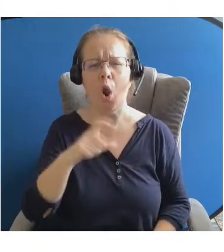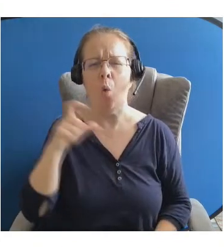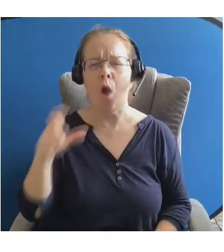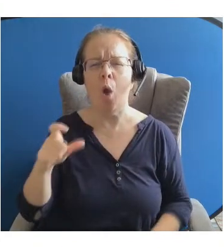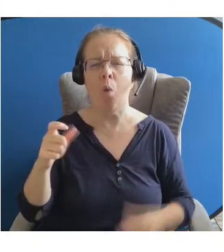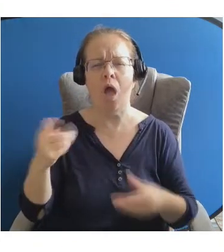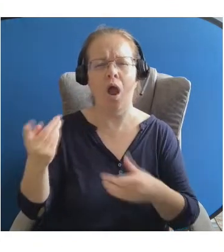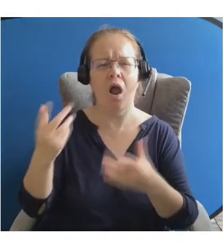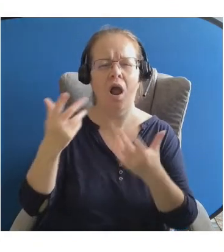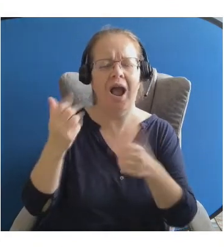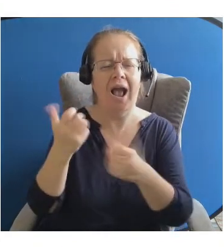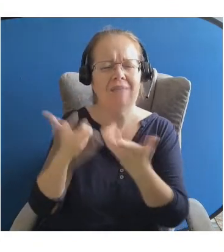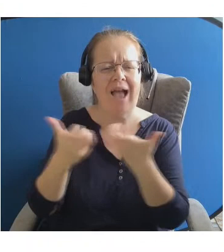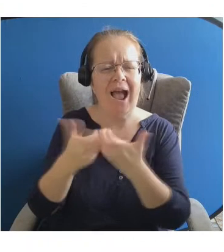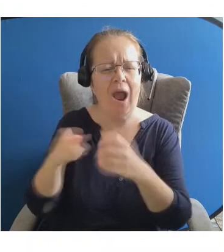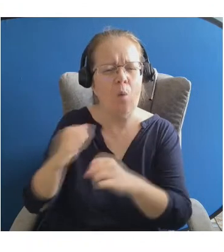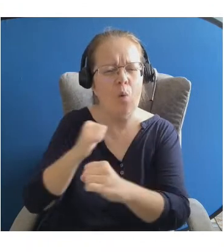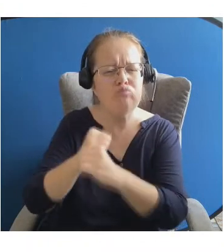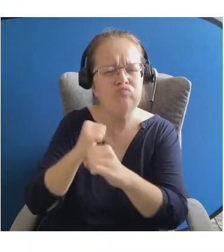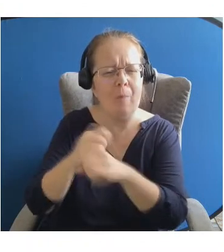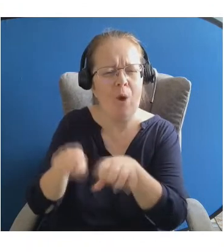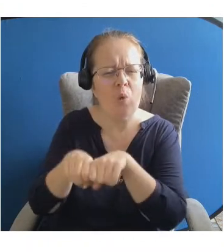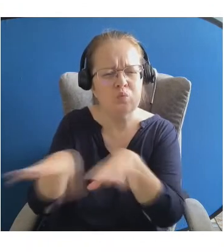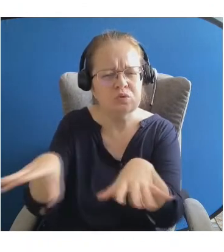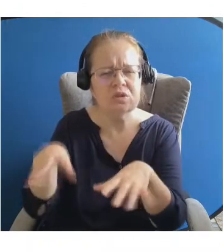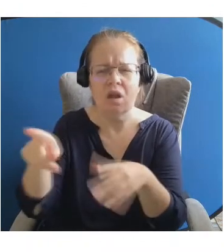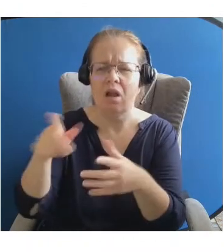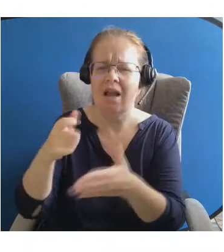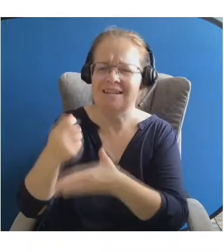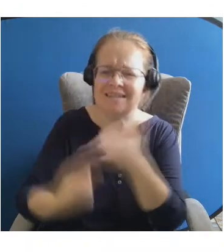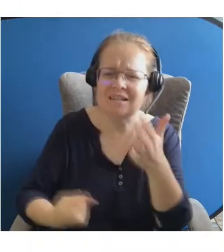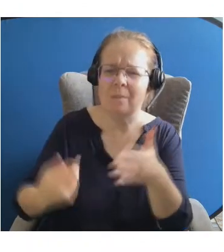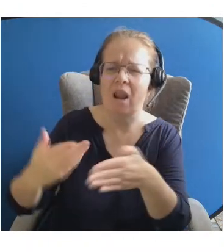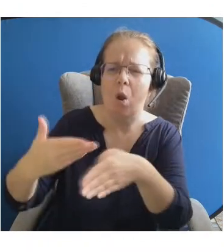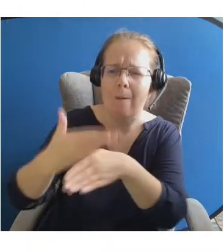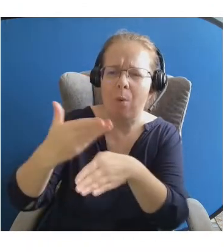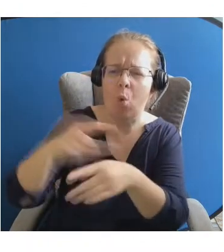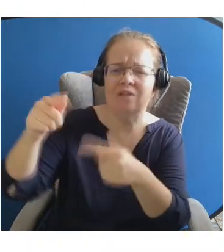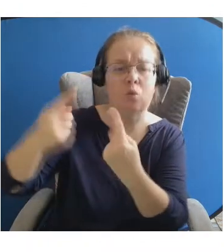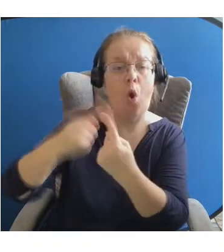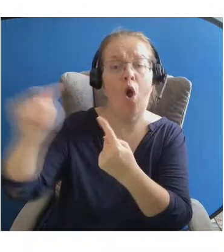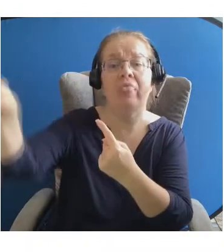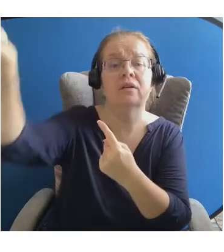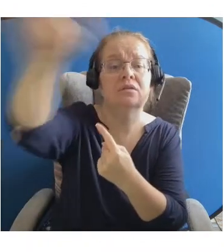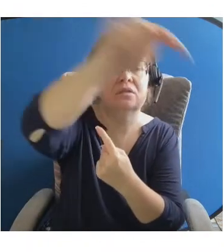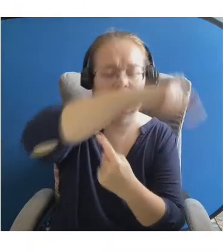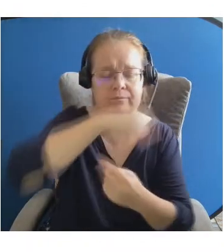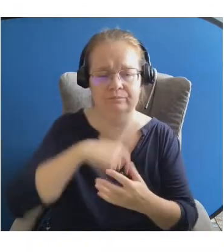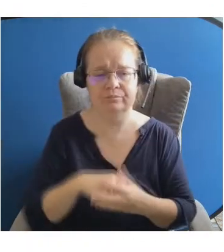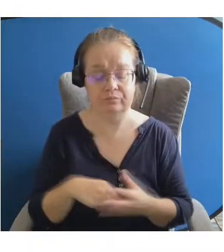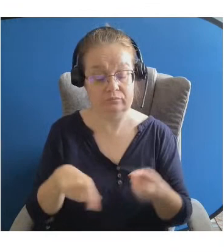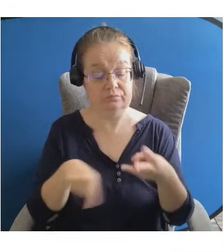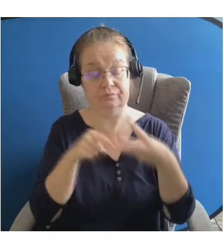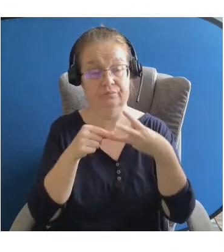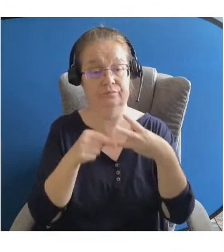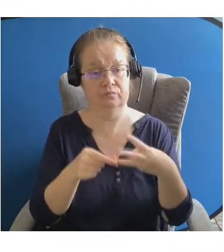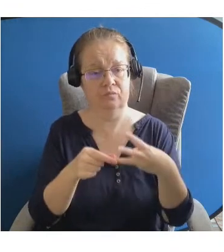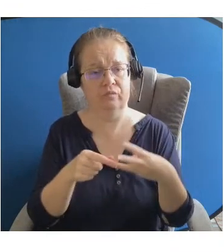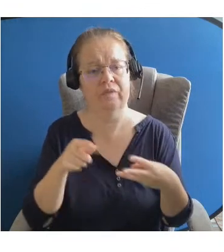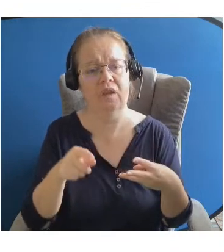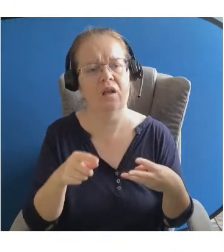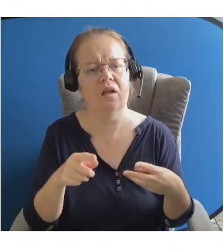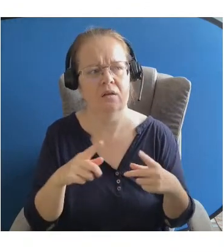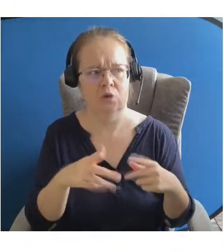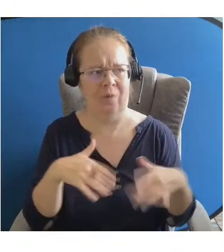in promoting disability employment to other employers? And also, thirdly, what